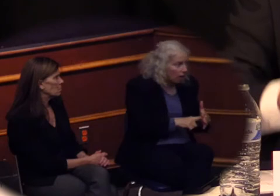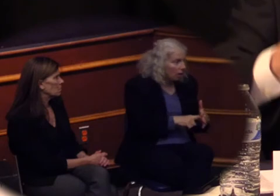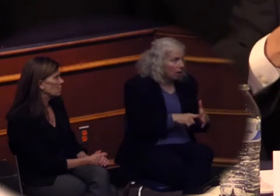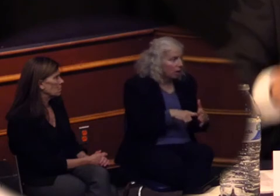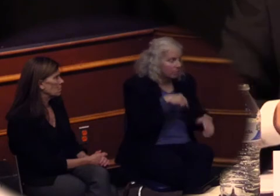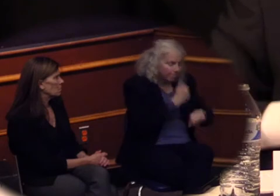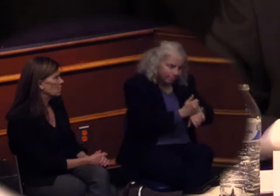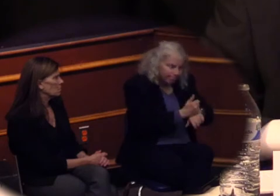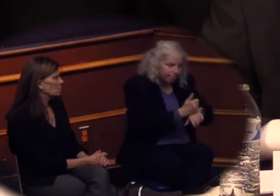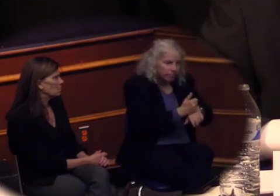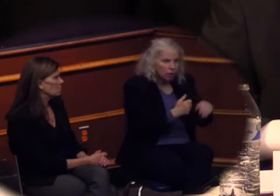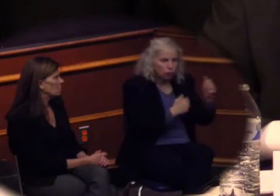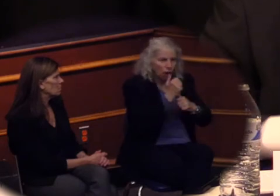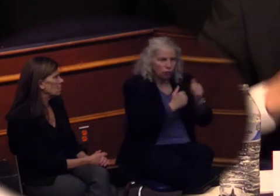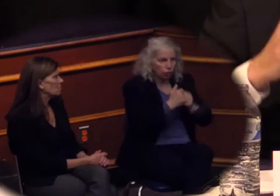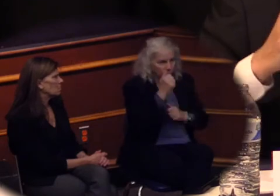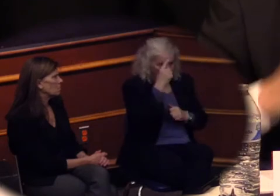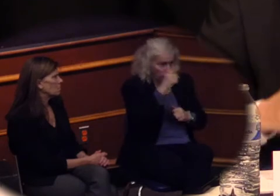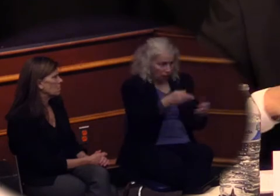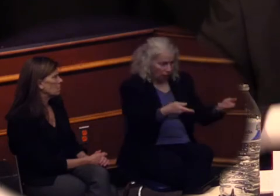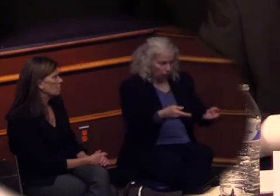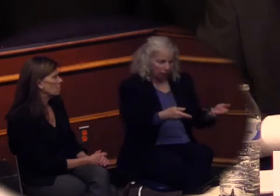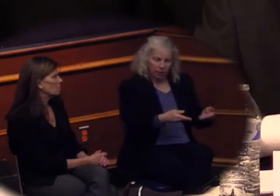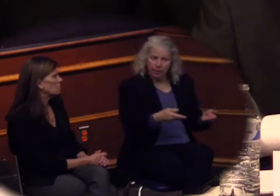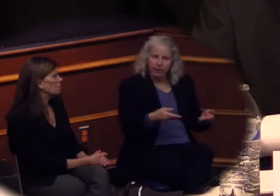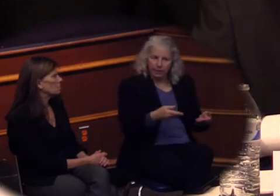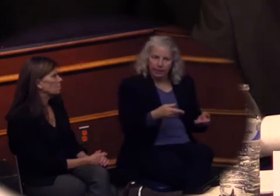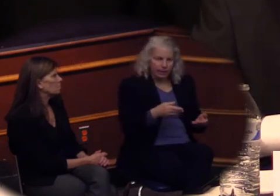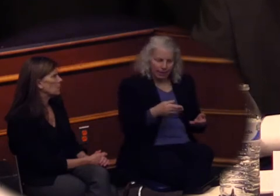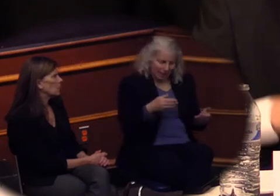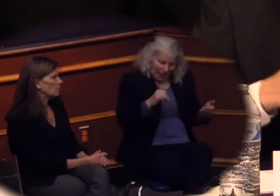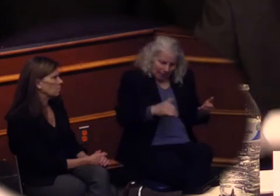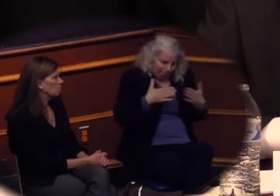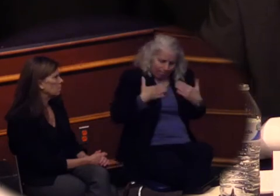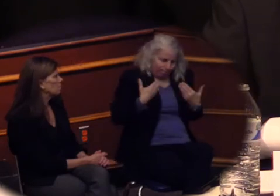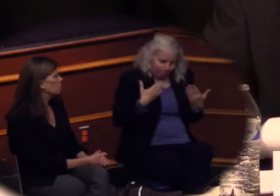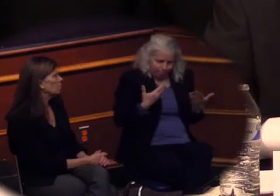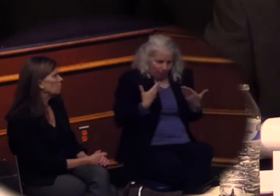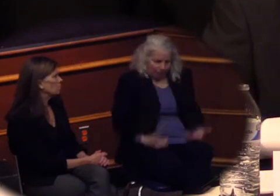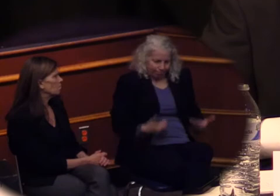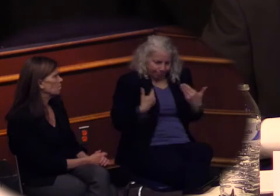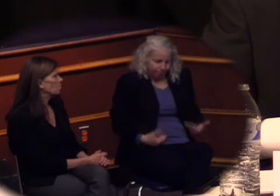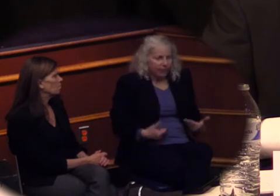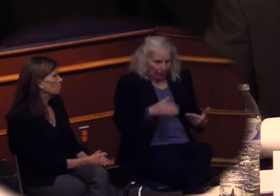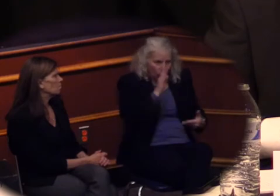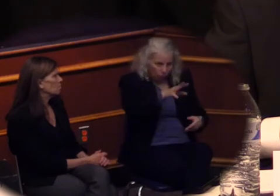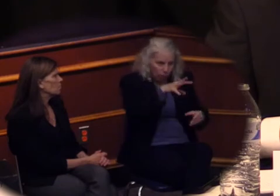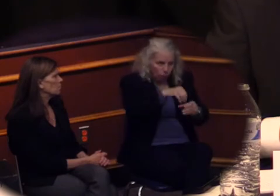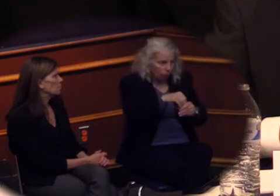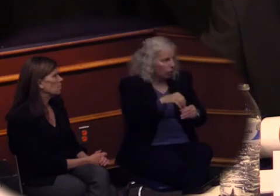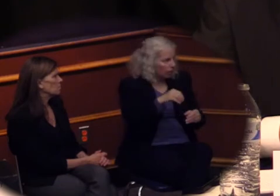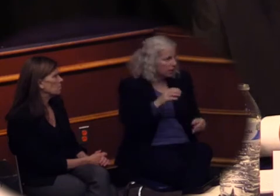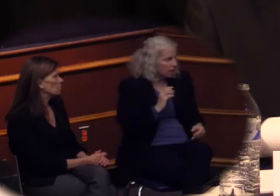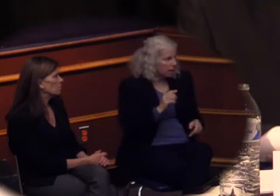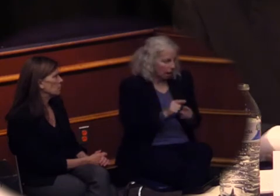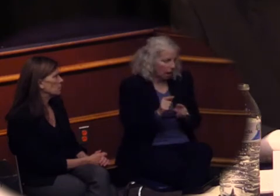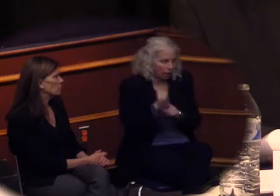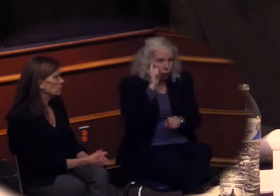component of hiring is something that's absolutely built into who I am. And I would make certain that was part of my administration.